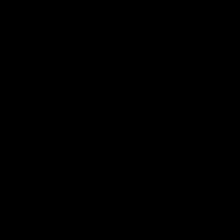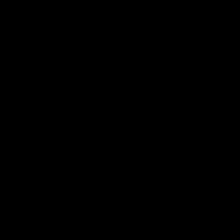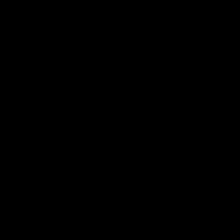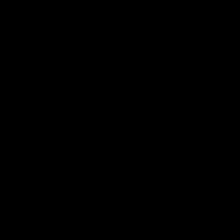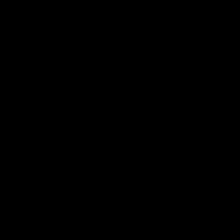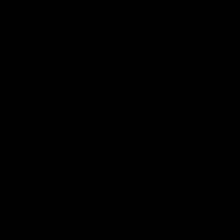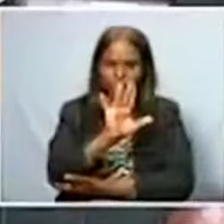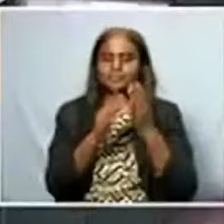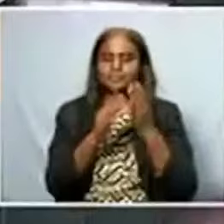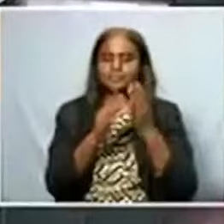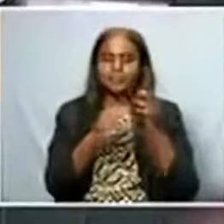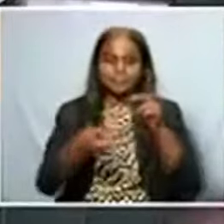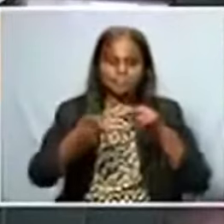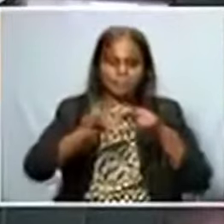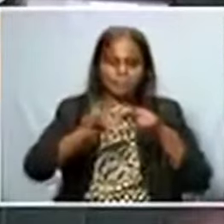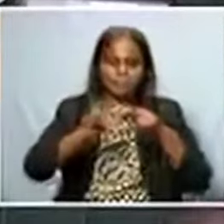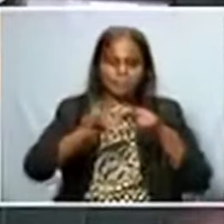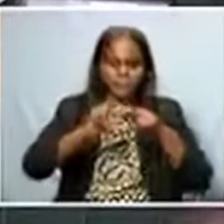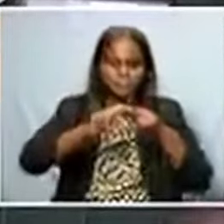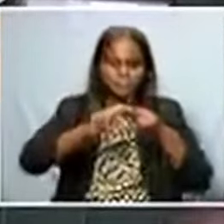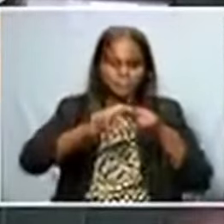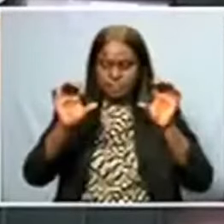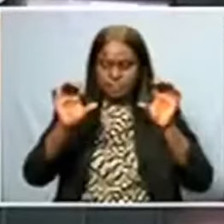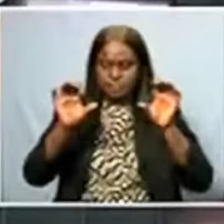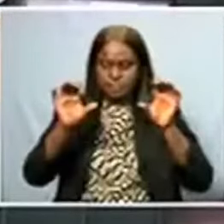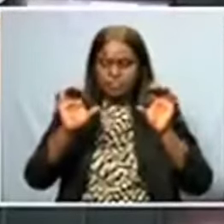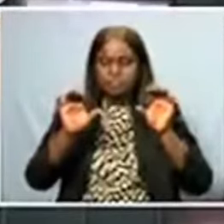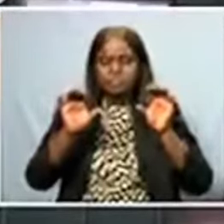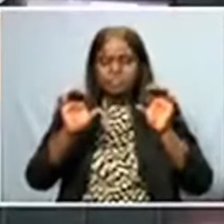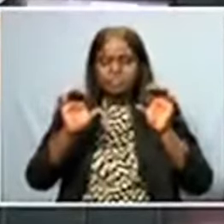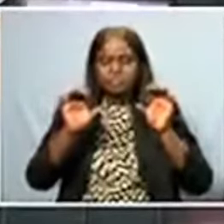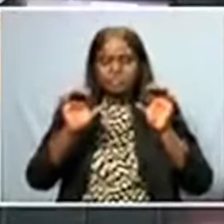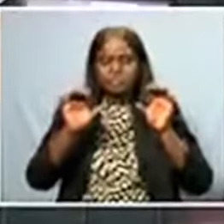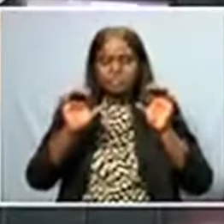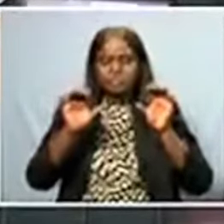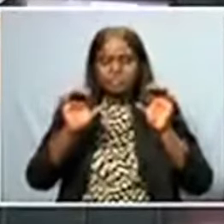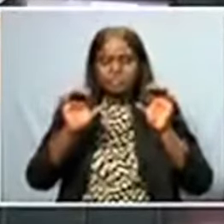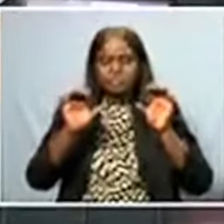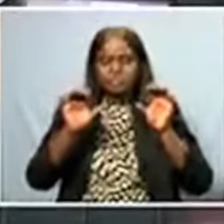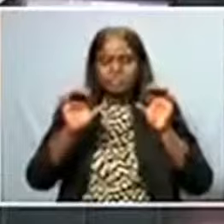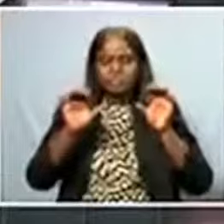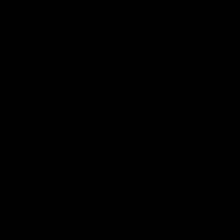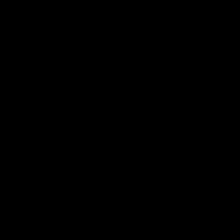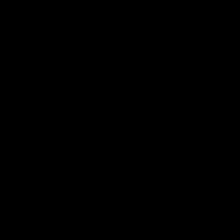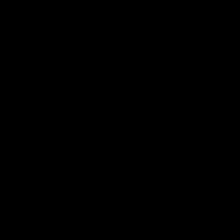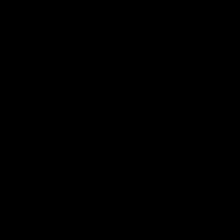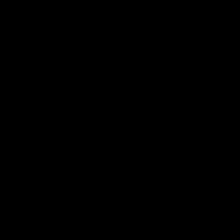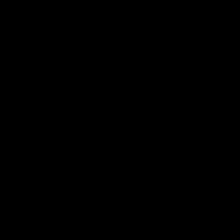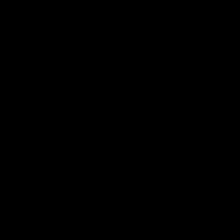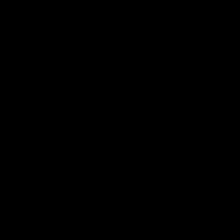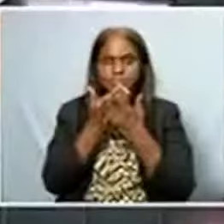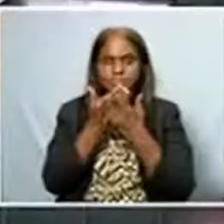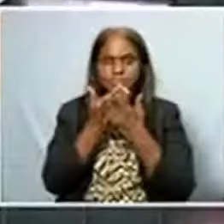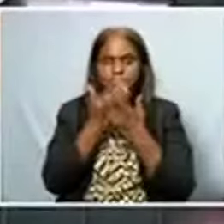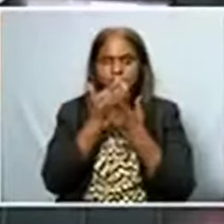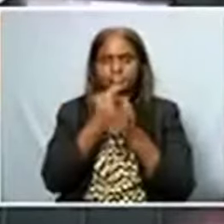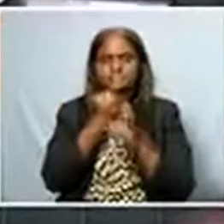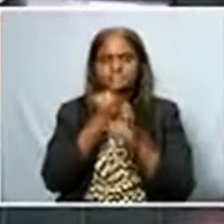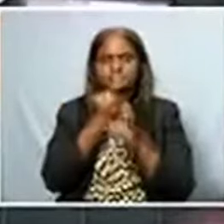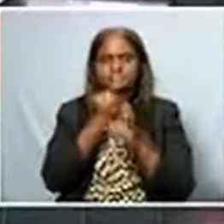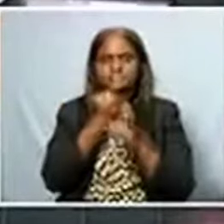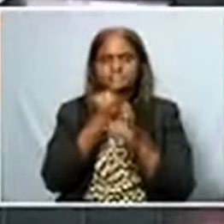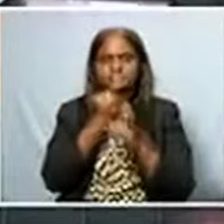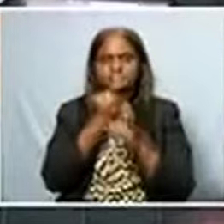minimis, increasing to Auditor General so that do a good job. But